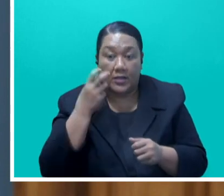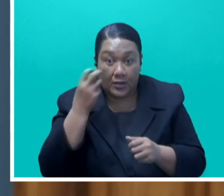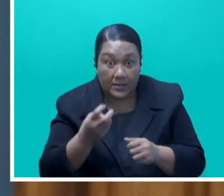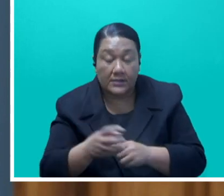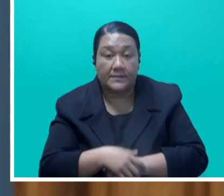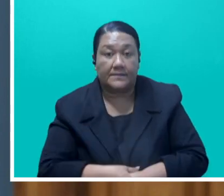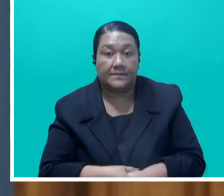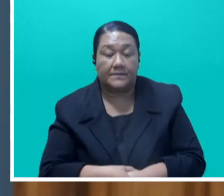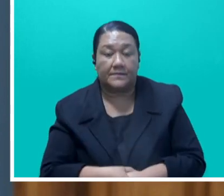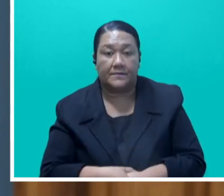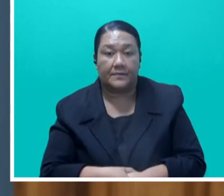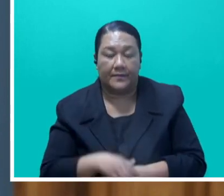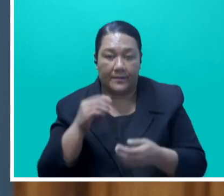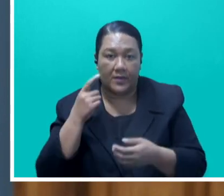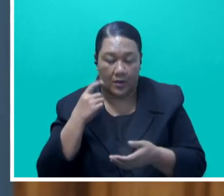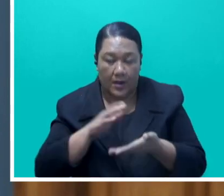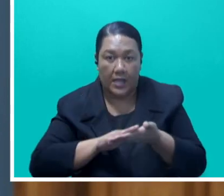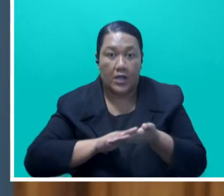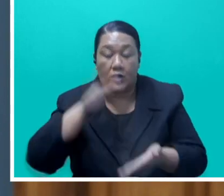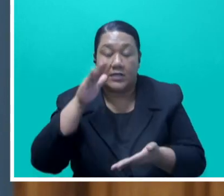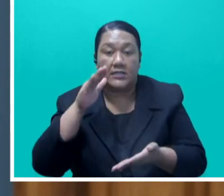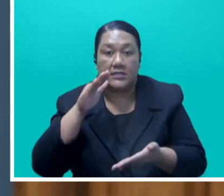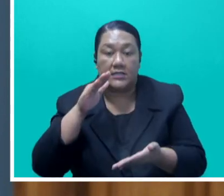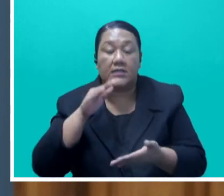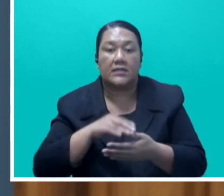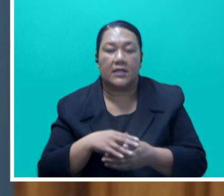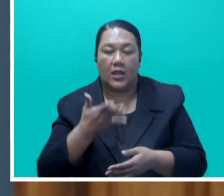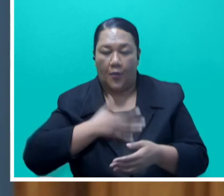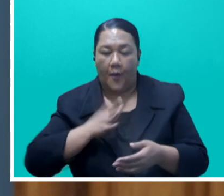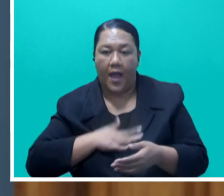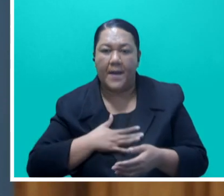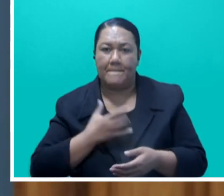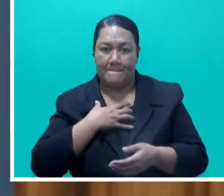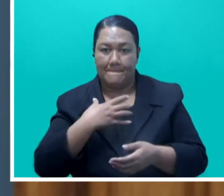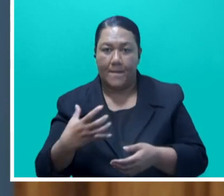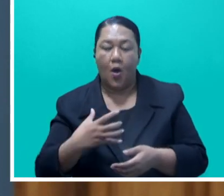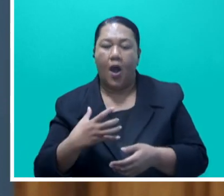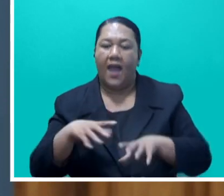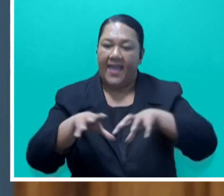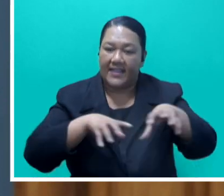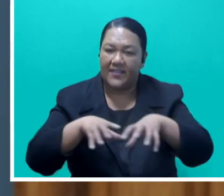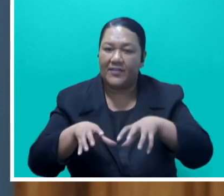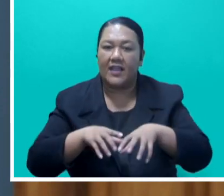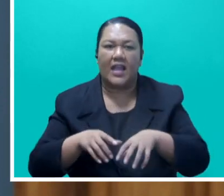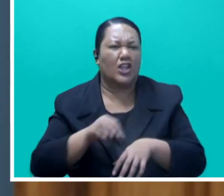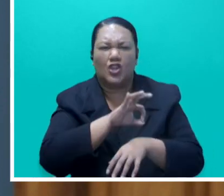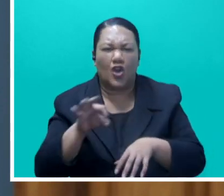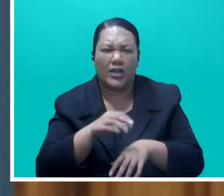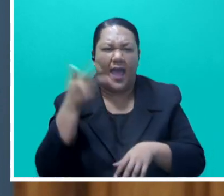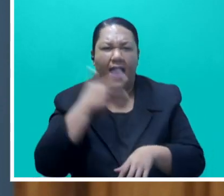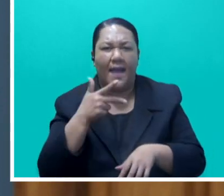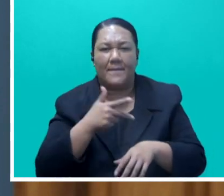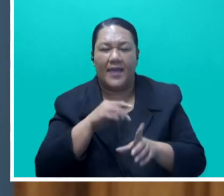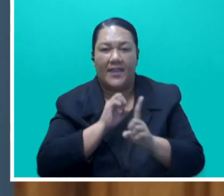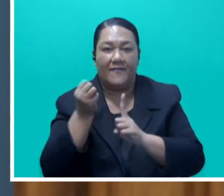are becoming increasingly conscious. They want more meaningful travel and activities that do not harm the environment. This is an